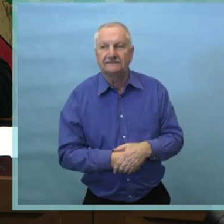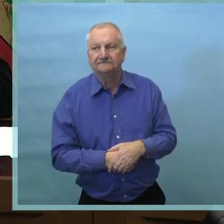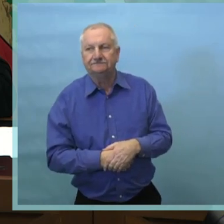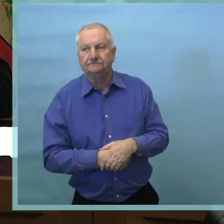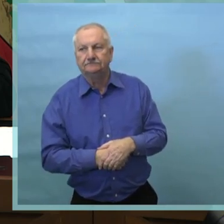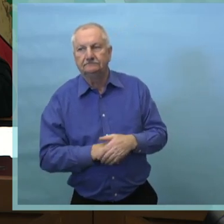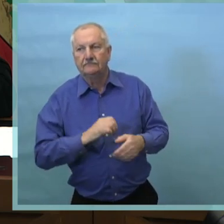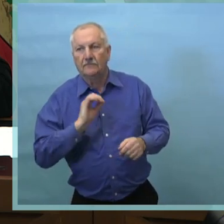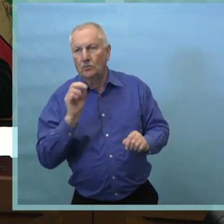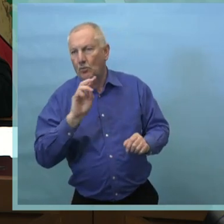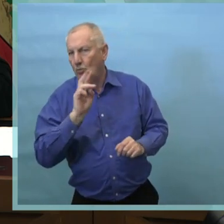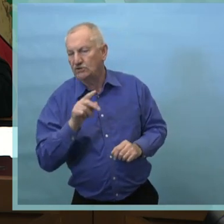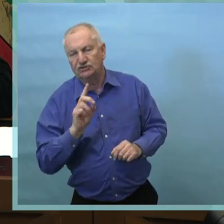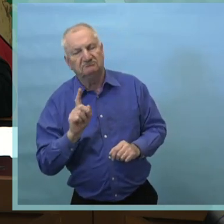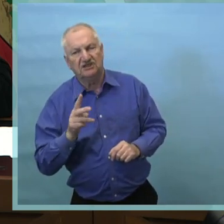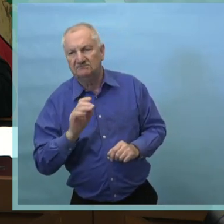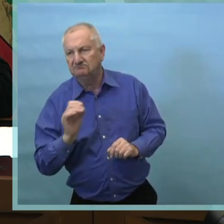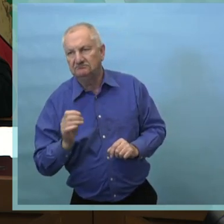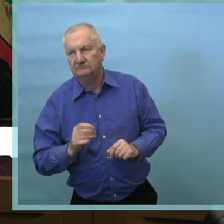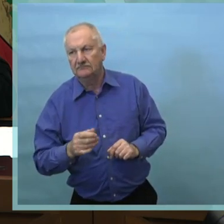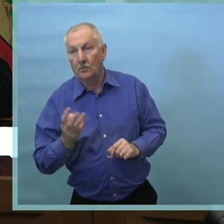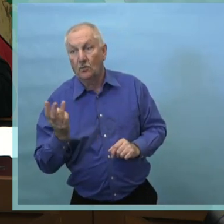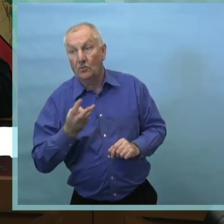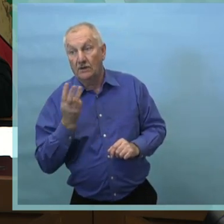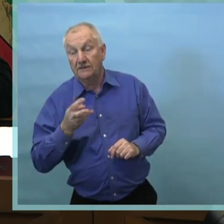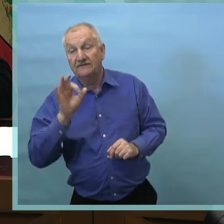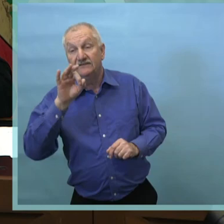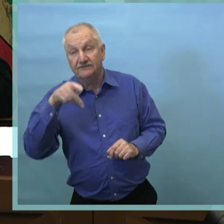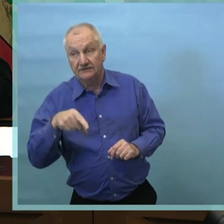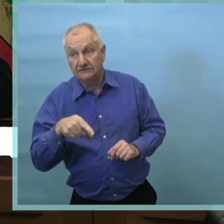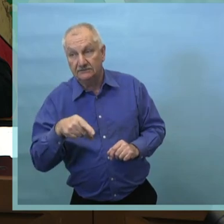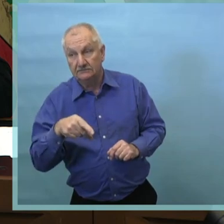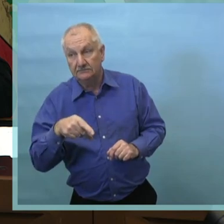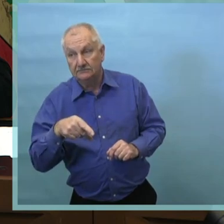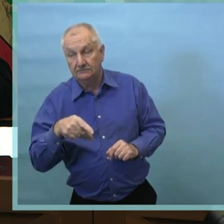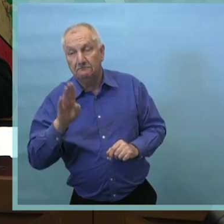From the Winnipeg Free Press, Ben.